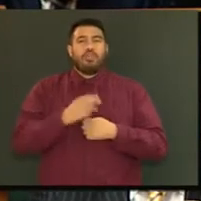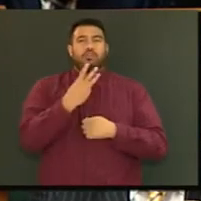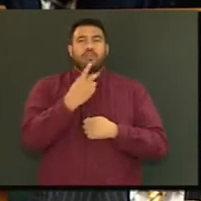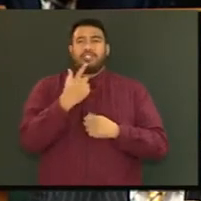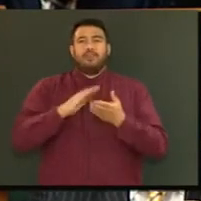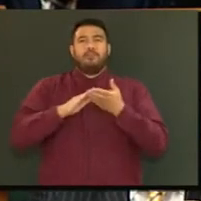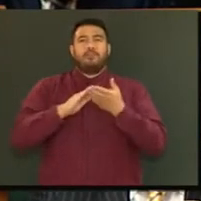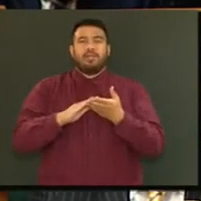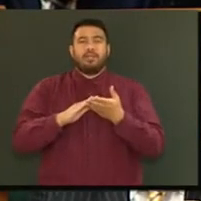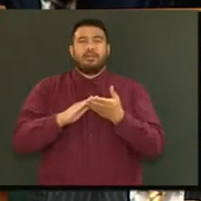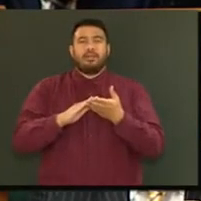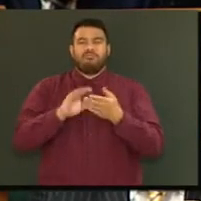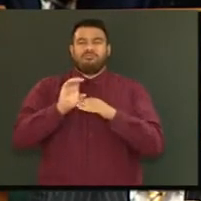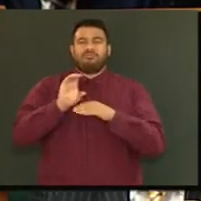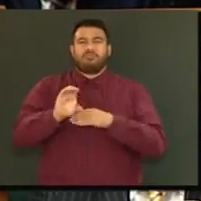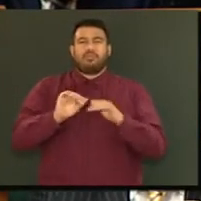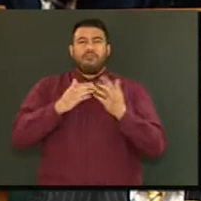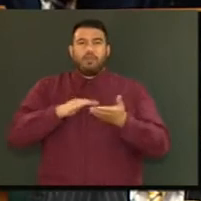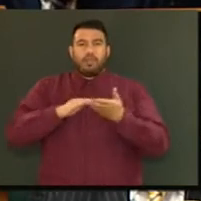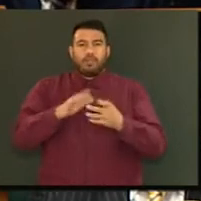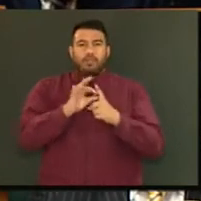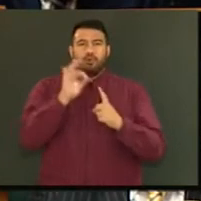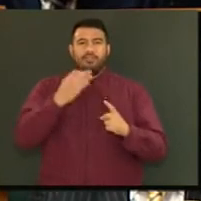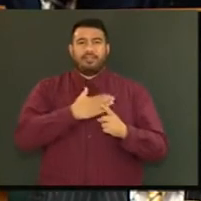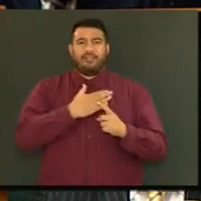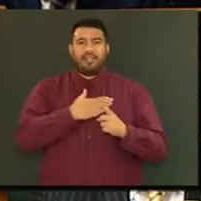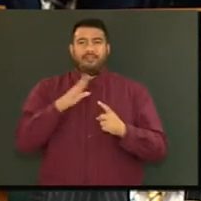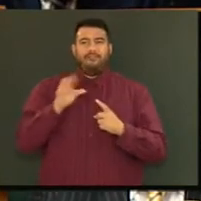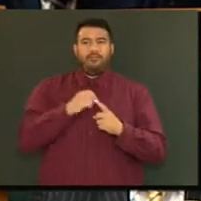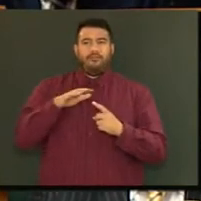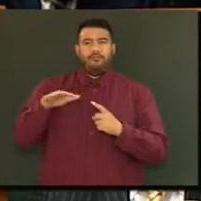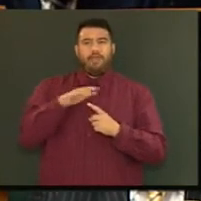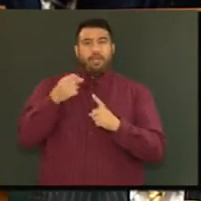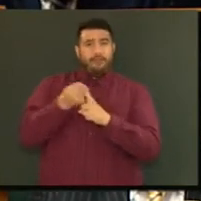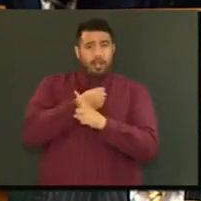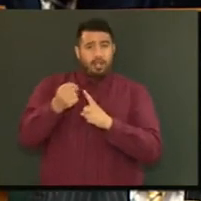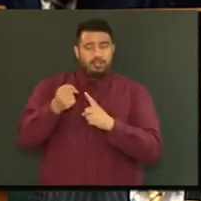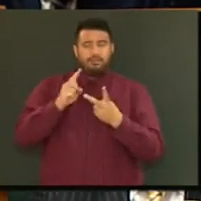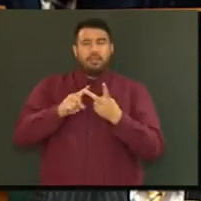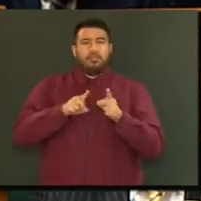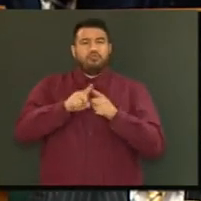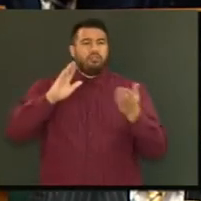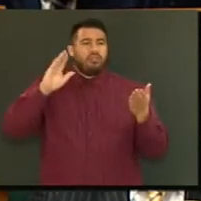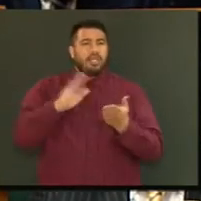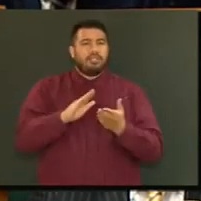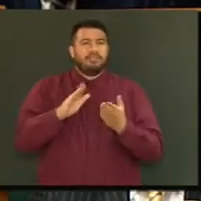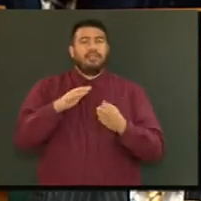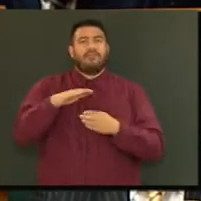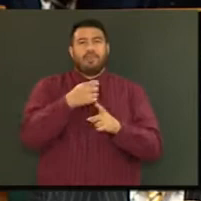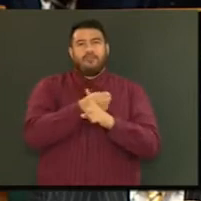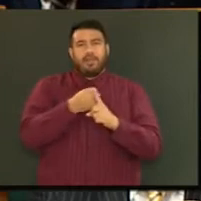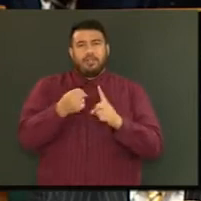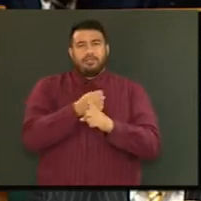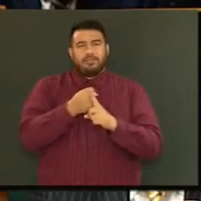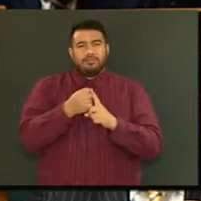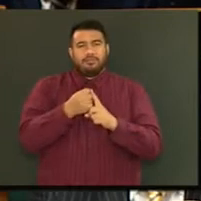$37 million will be provided to help improve the safety of family violence victims and stop family violence escalating. We will be